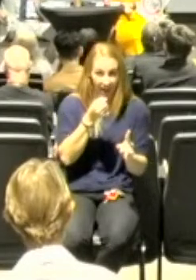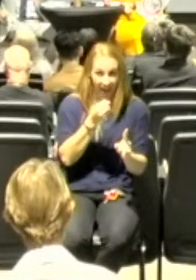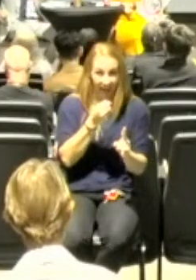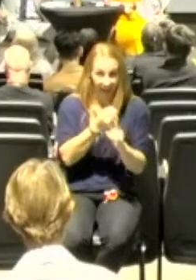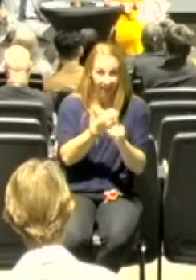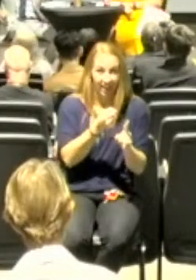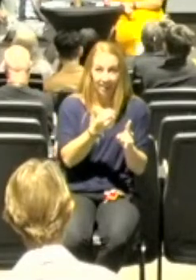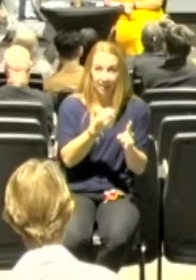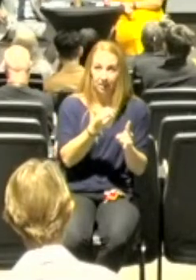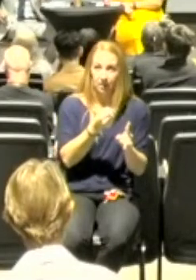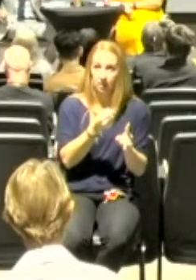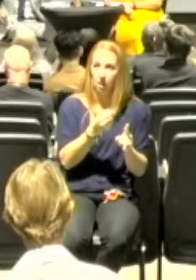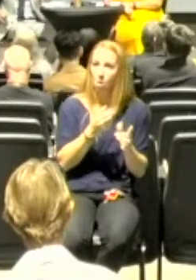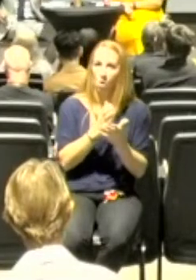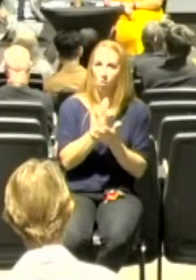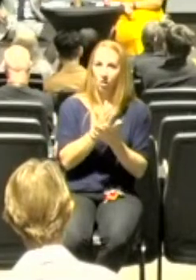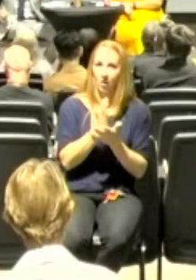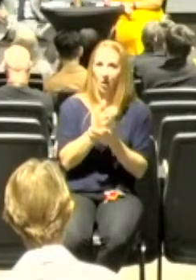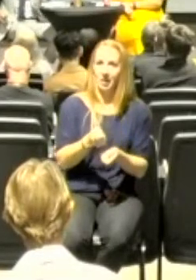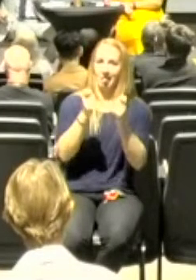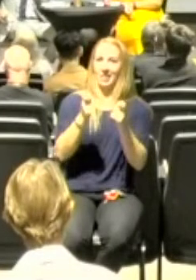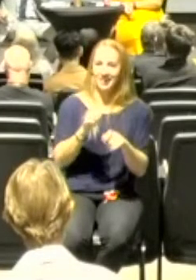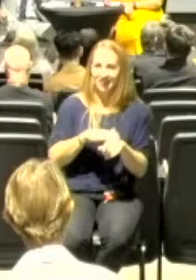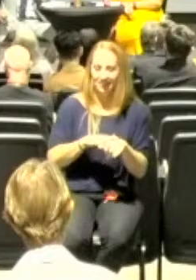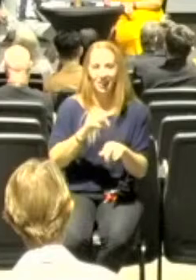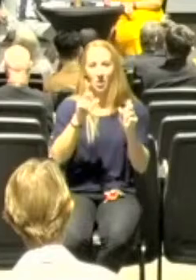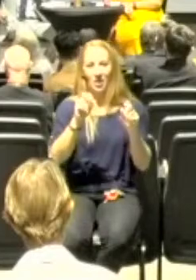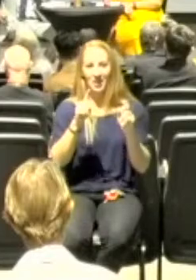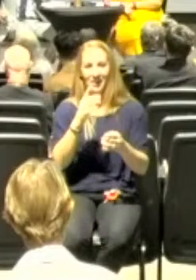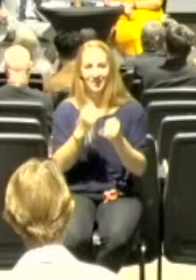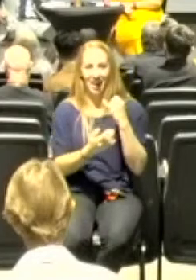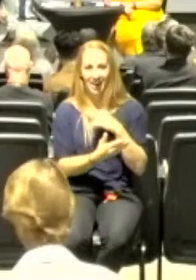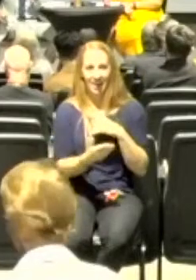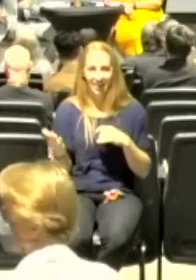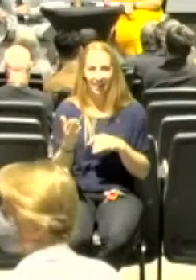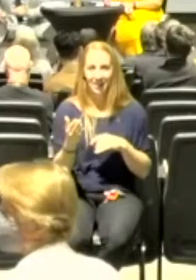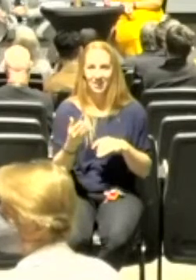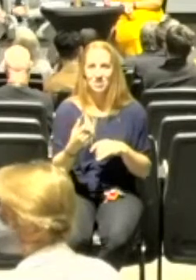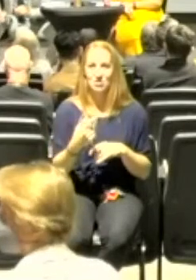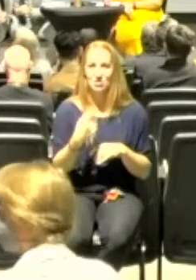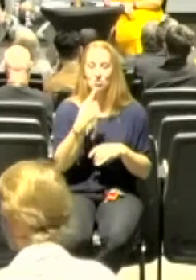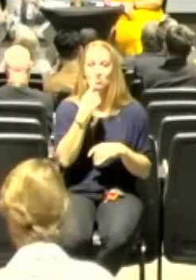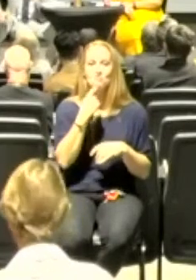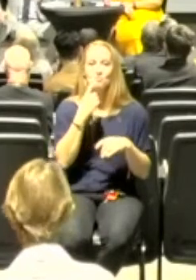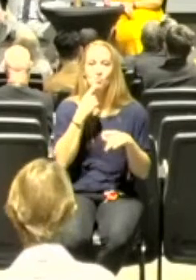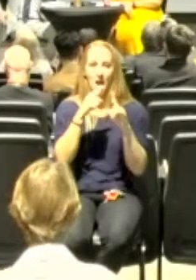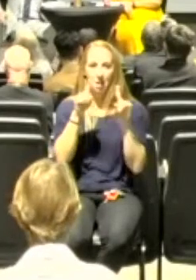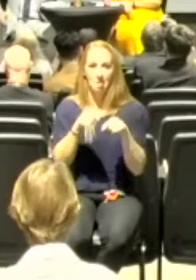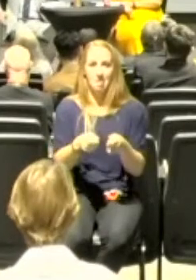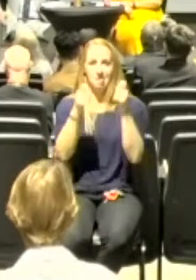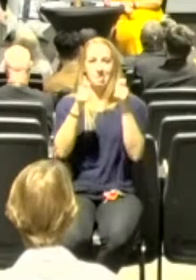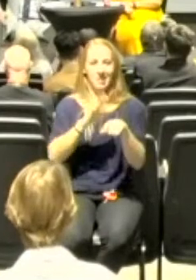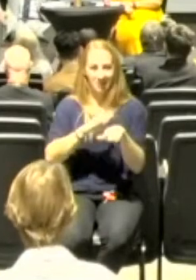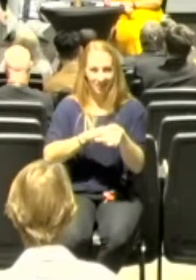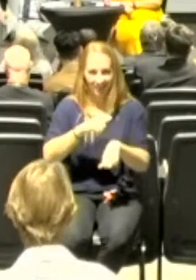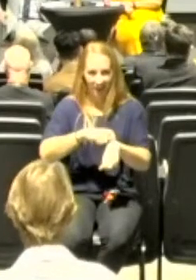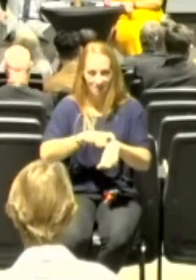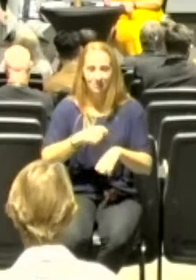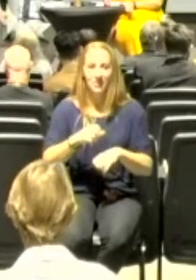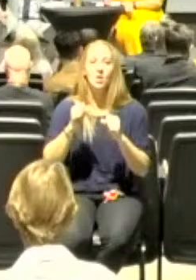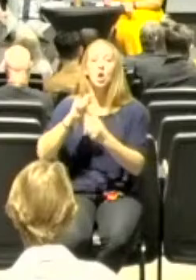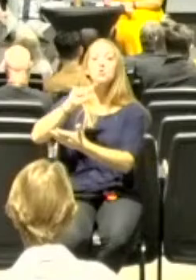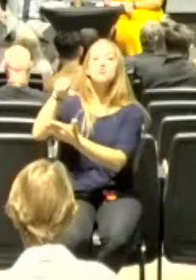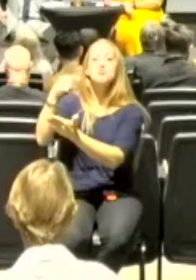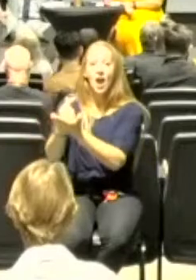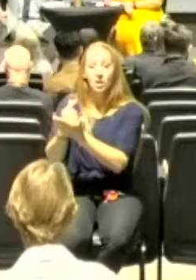rates, and we're doing it. All right, final thing. I got the red folder of doom. So, and then graduation rates.